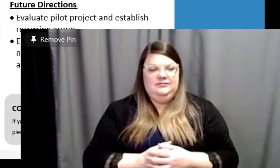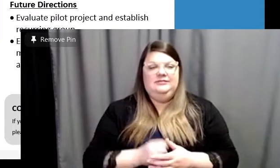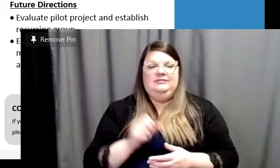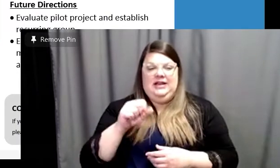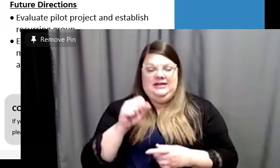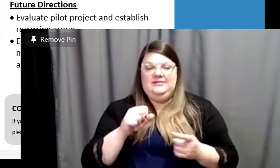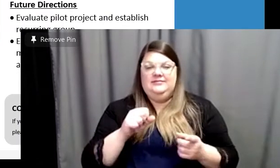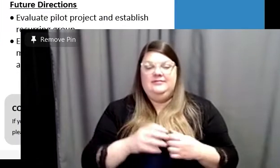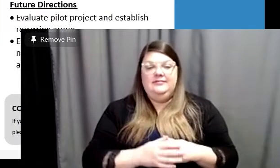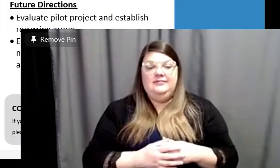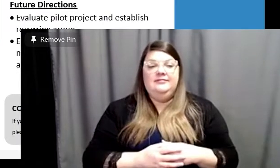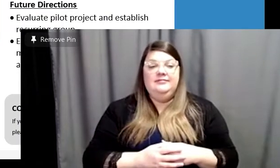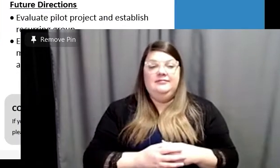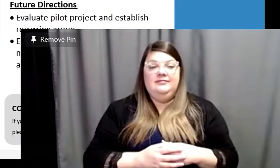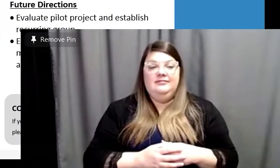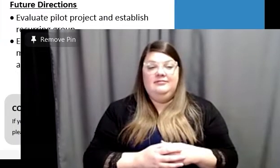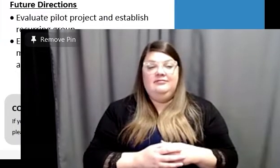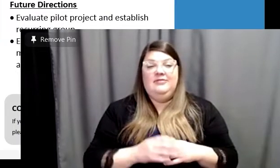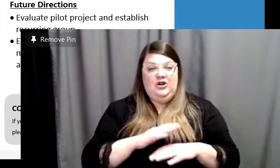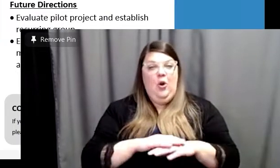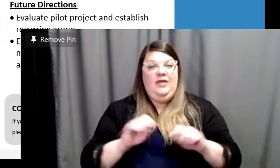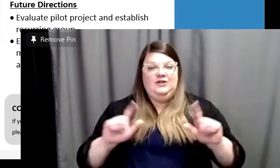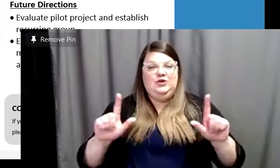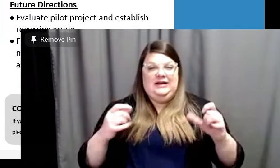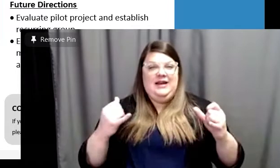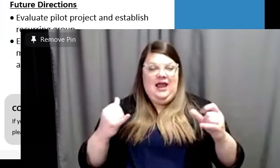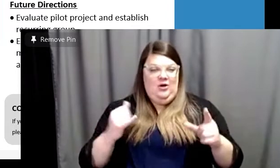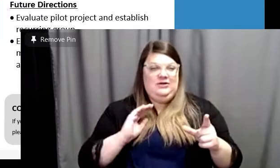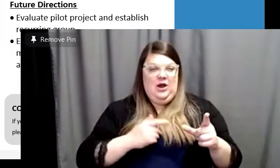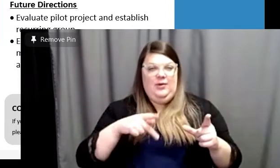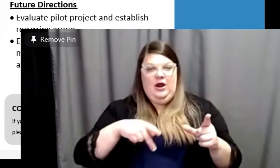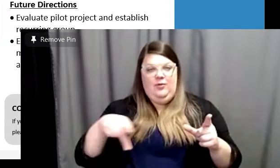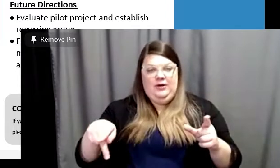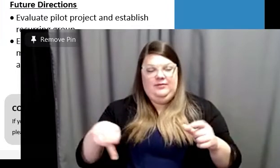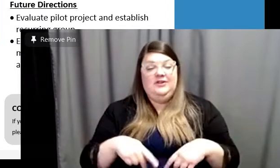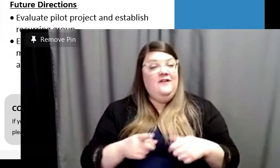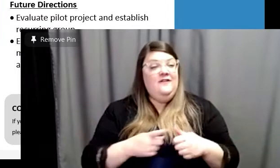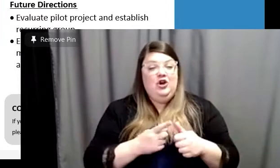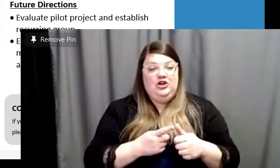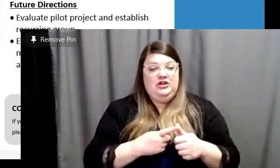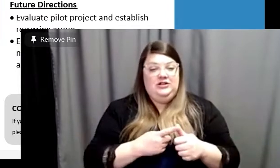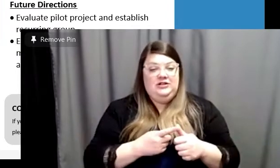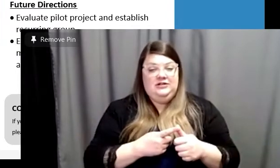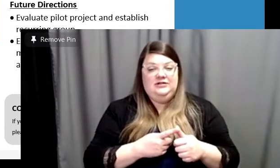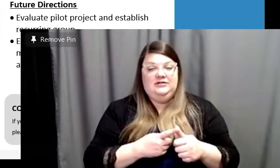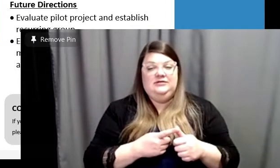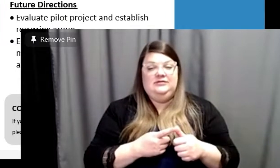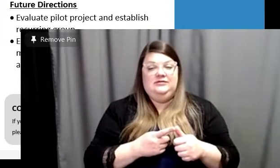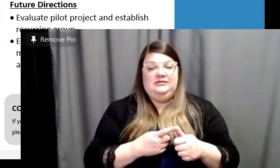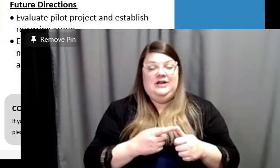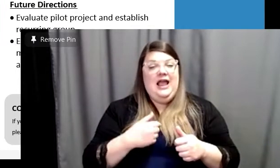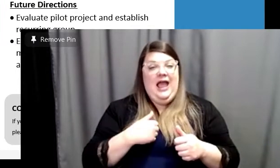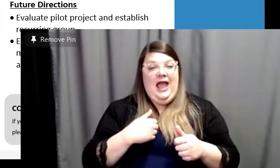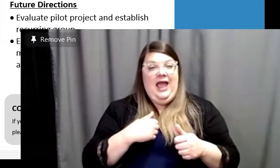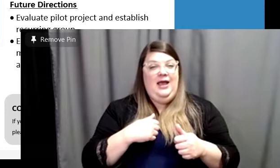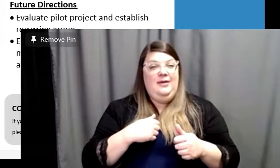Yes, on the screen now. And first and foremost, I'm a